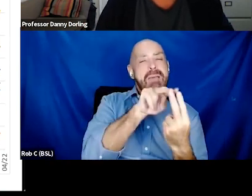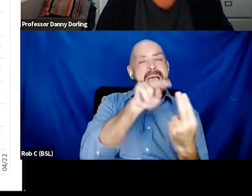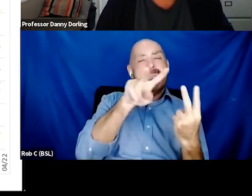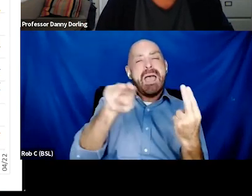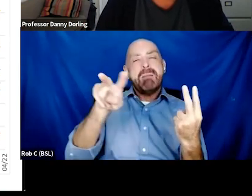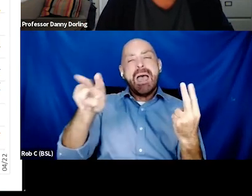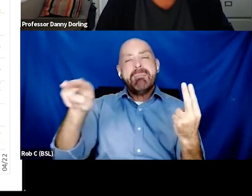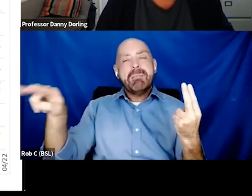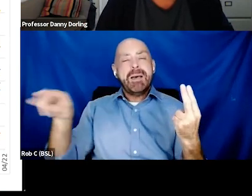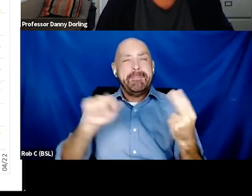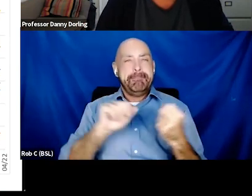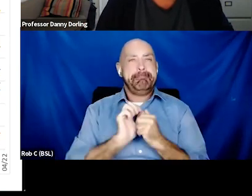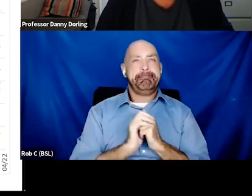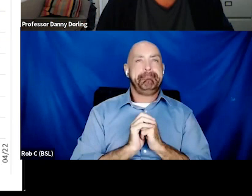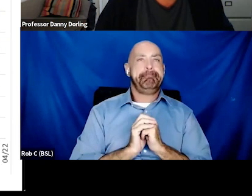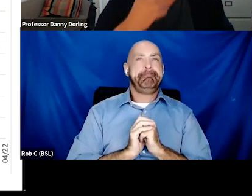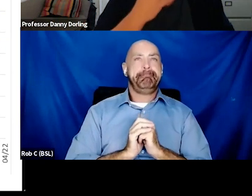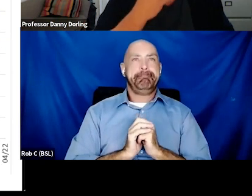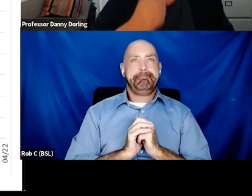at a time.